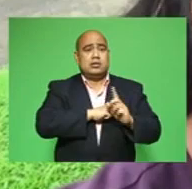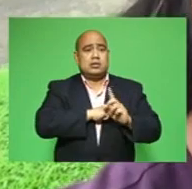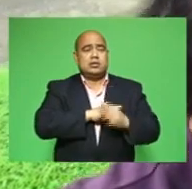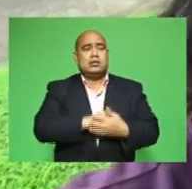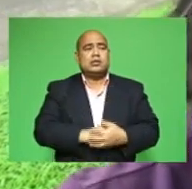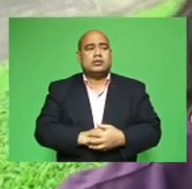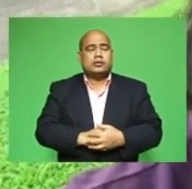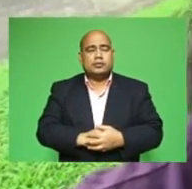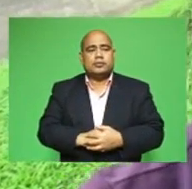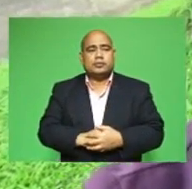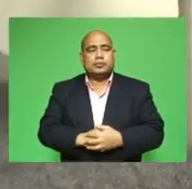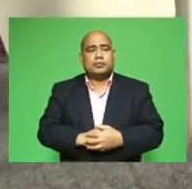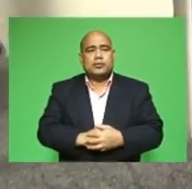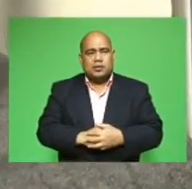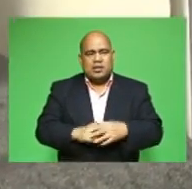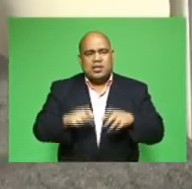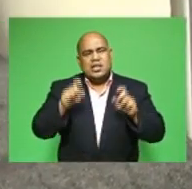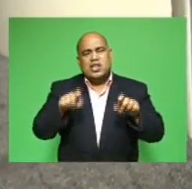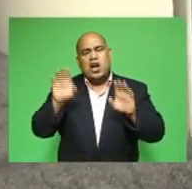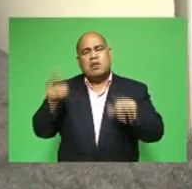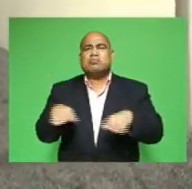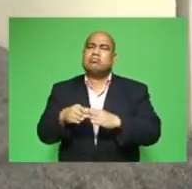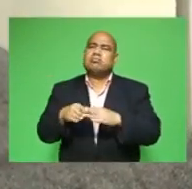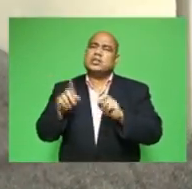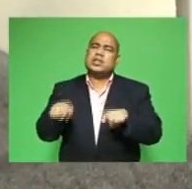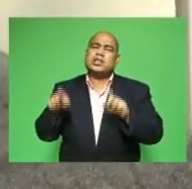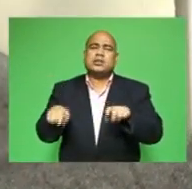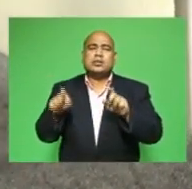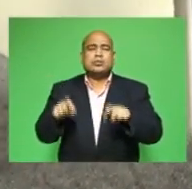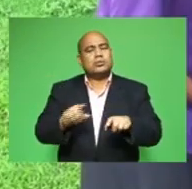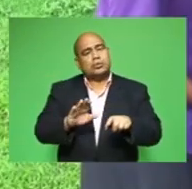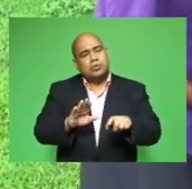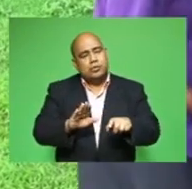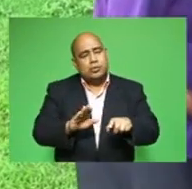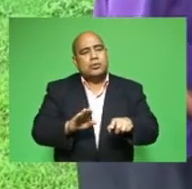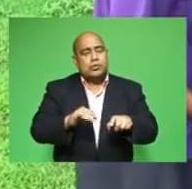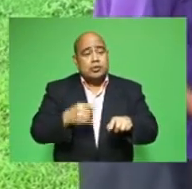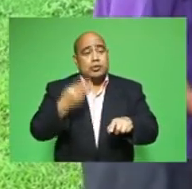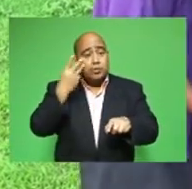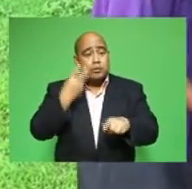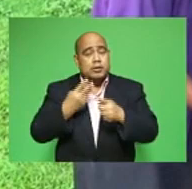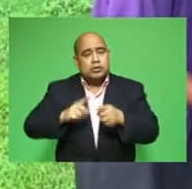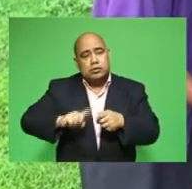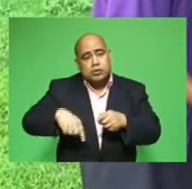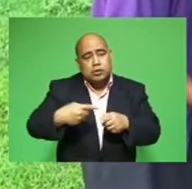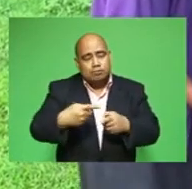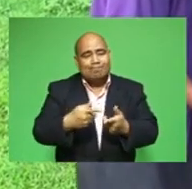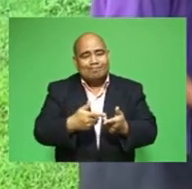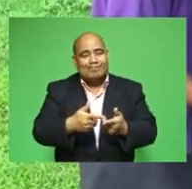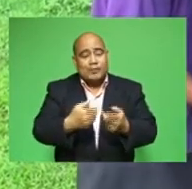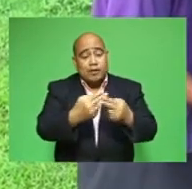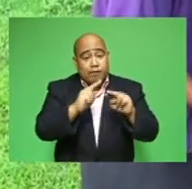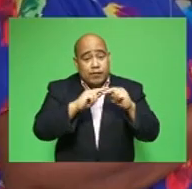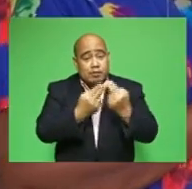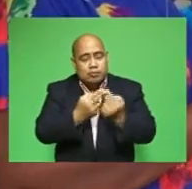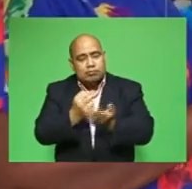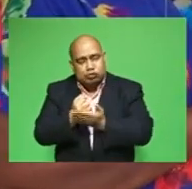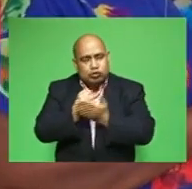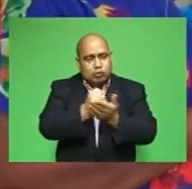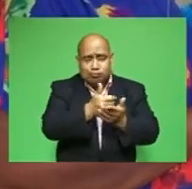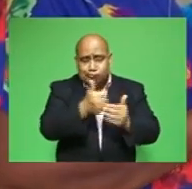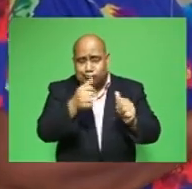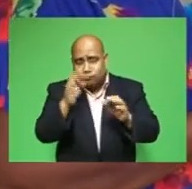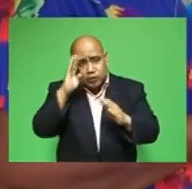rather than staying home. These women continue to hold the fort for their families with hopes that things will soon get back to the old